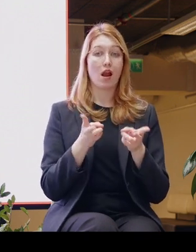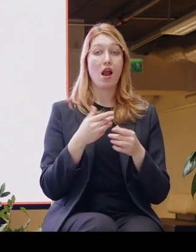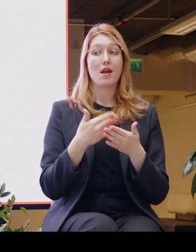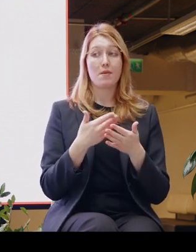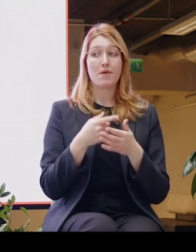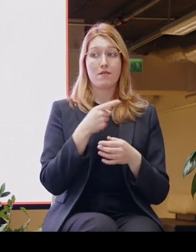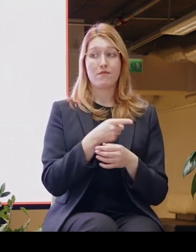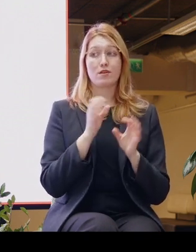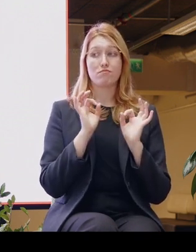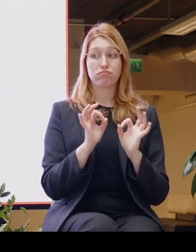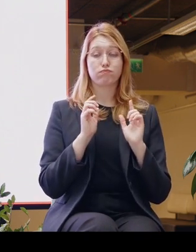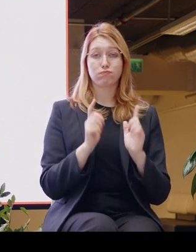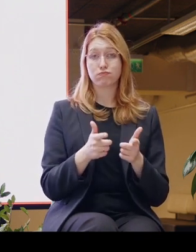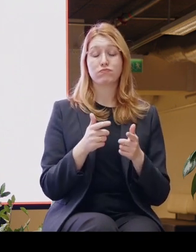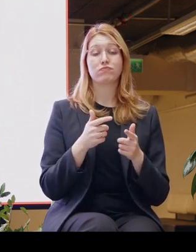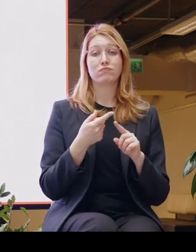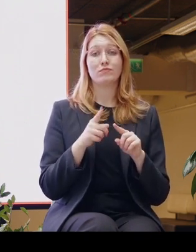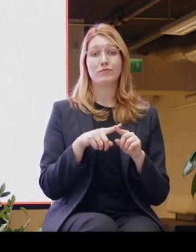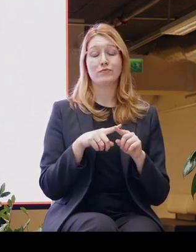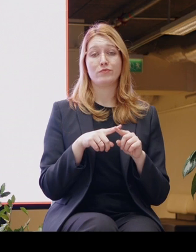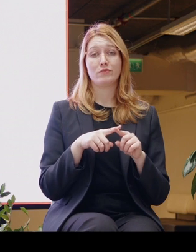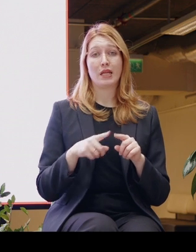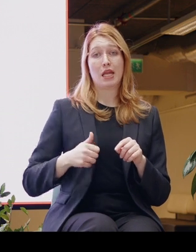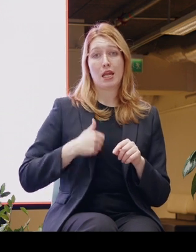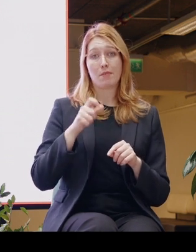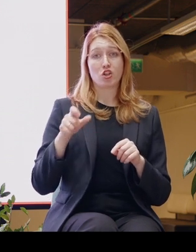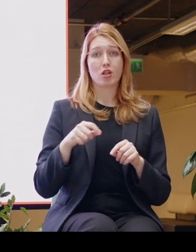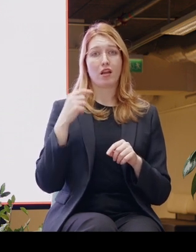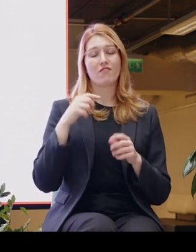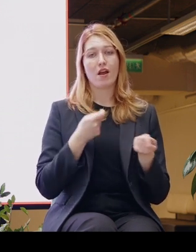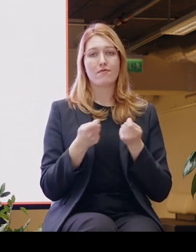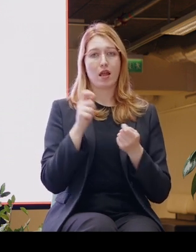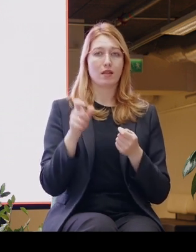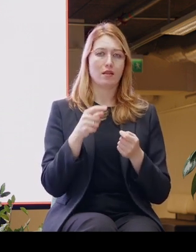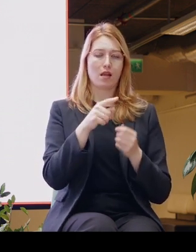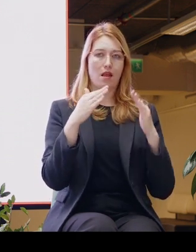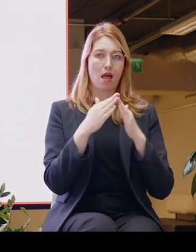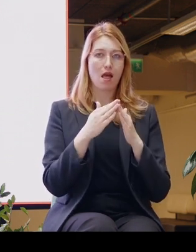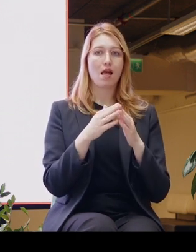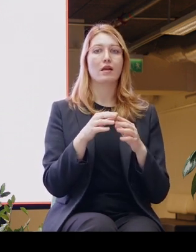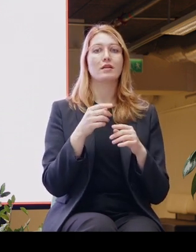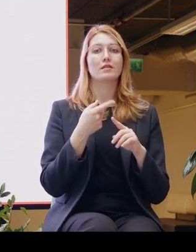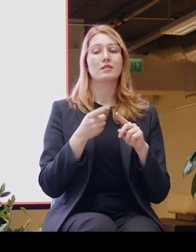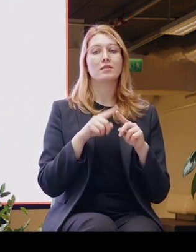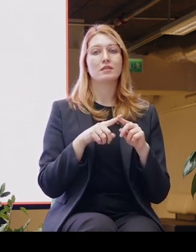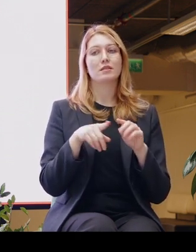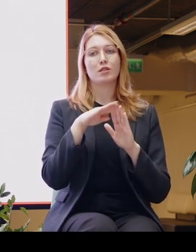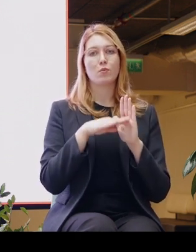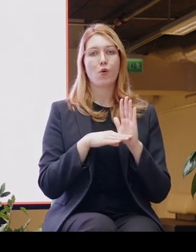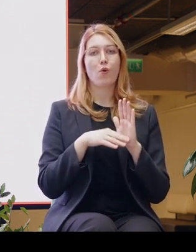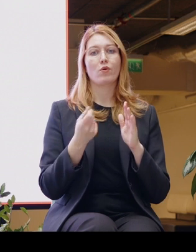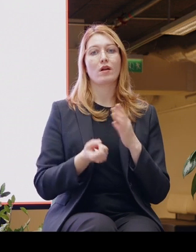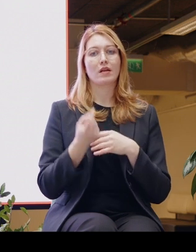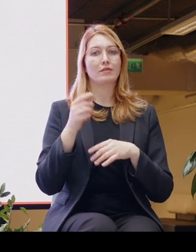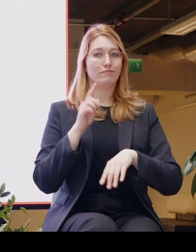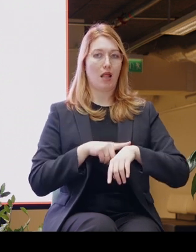reached between us and the owner of or the manager of the building to eliminate the problems within a reasonable